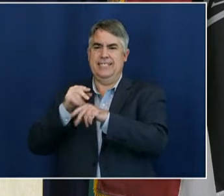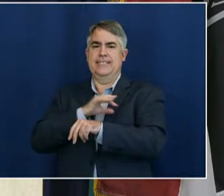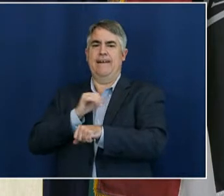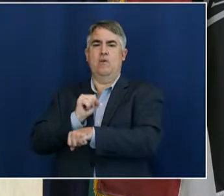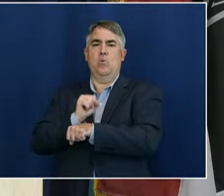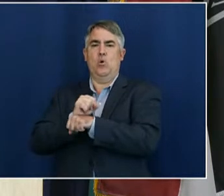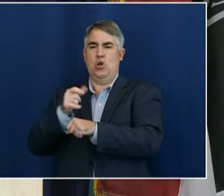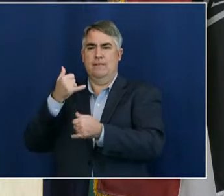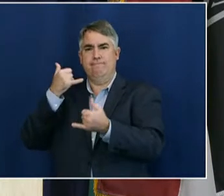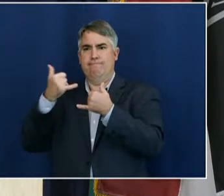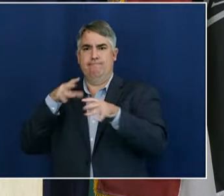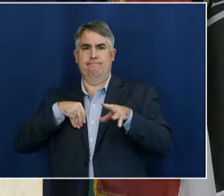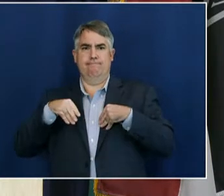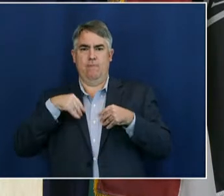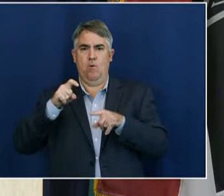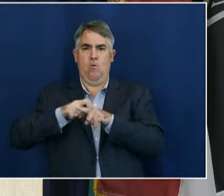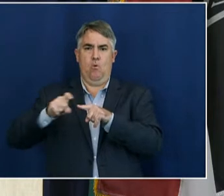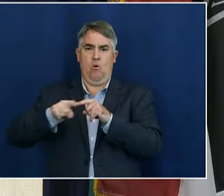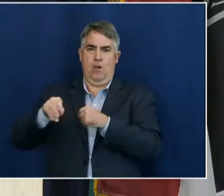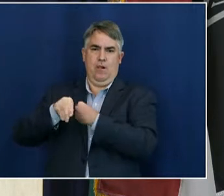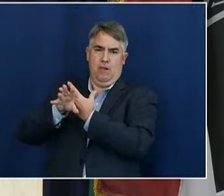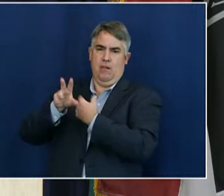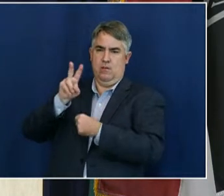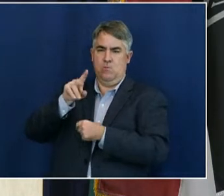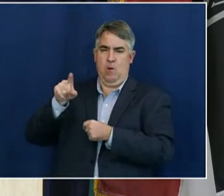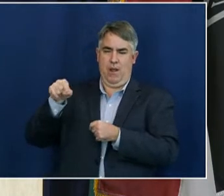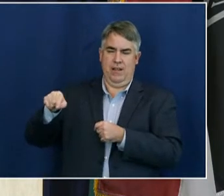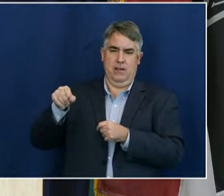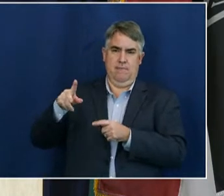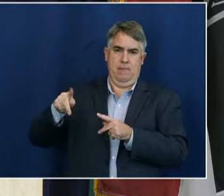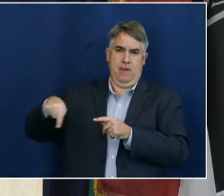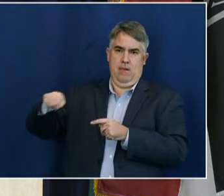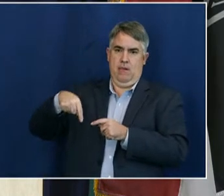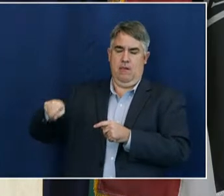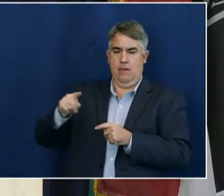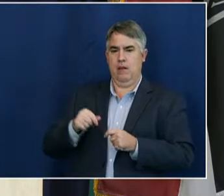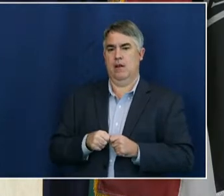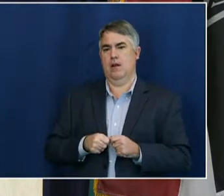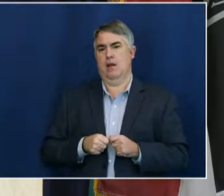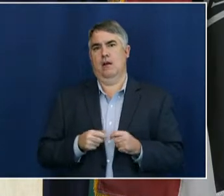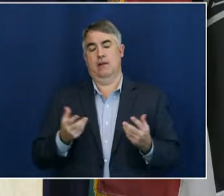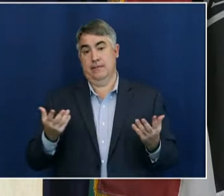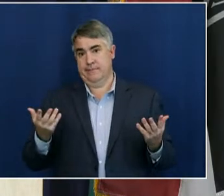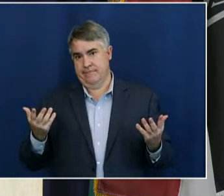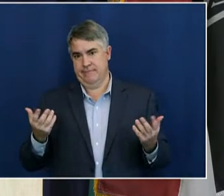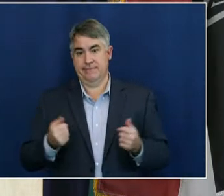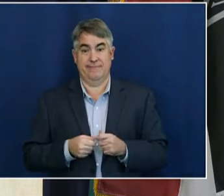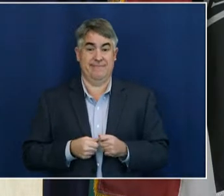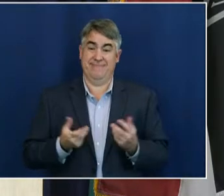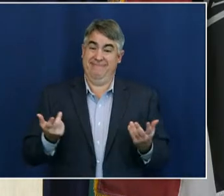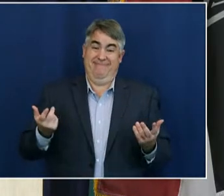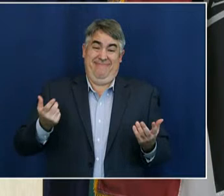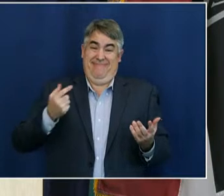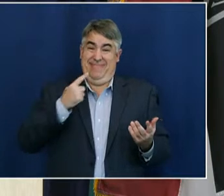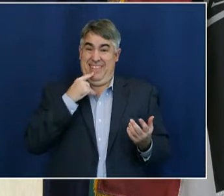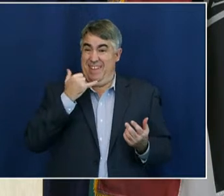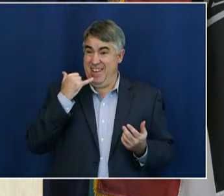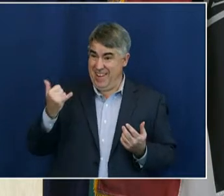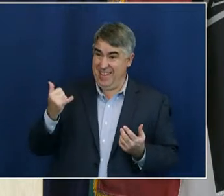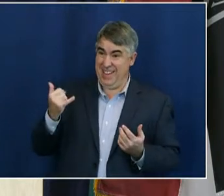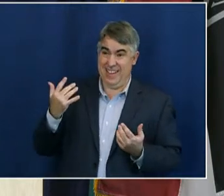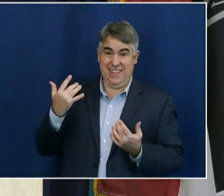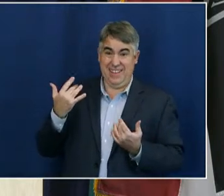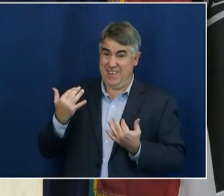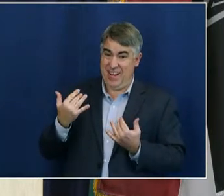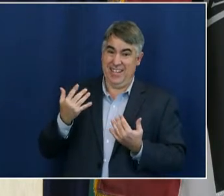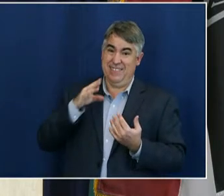they are working through and are taking people's information and scheduling them for appointments. But again, you have to have the availability of appointments. And so when you get